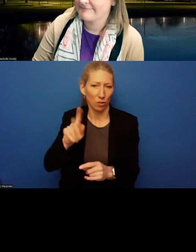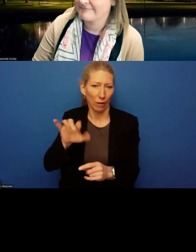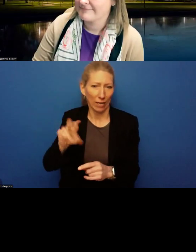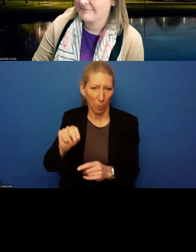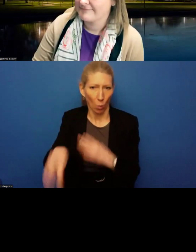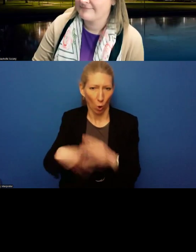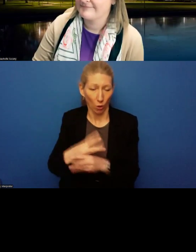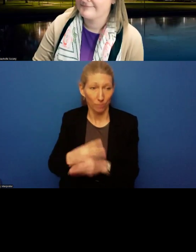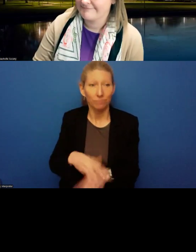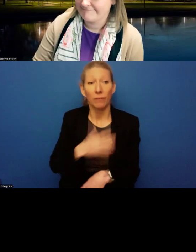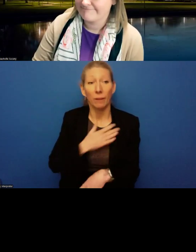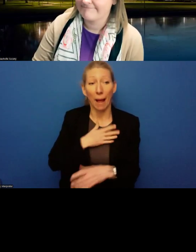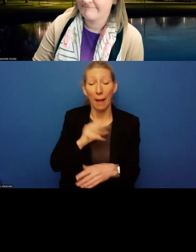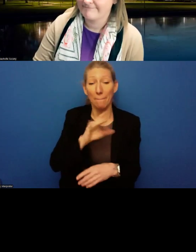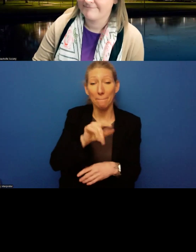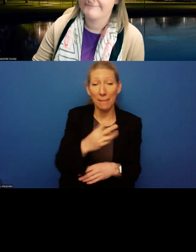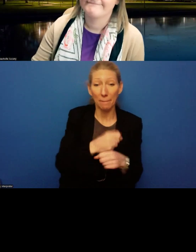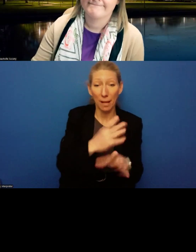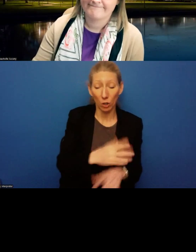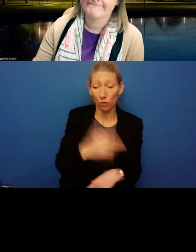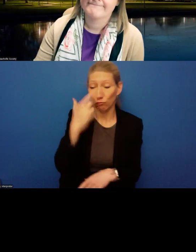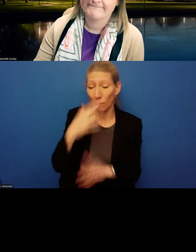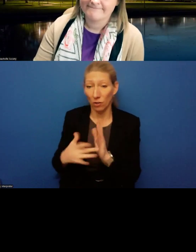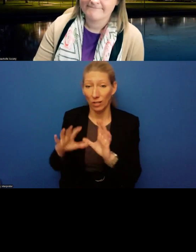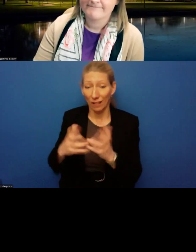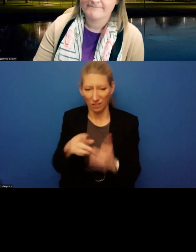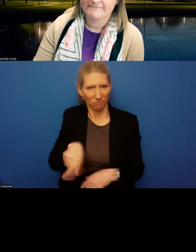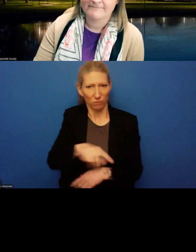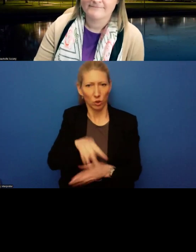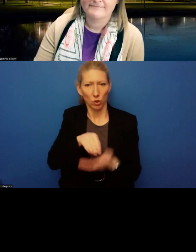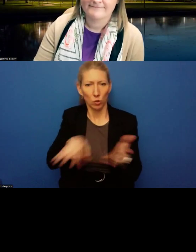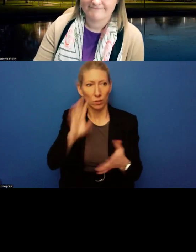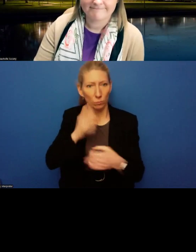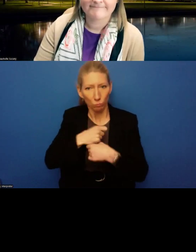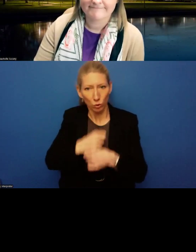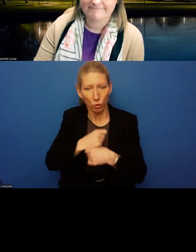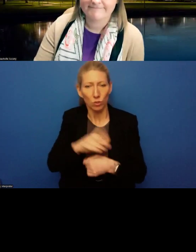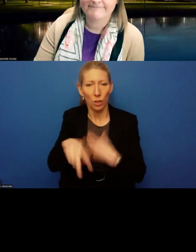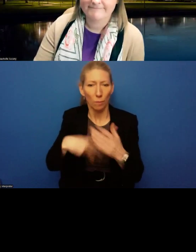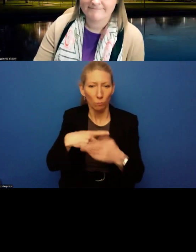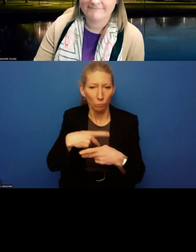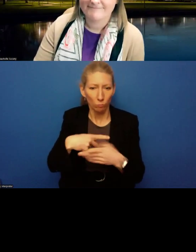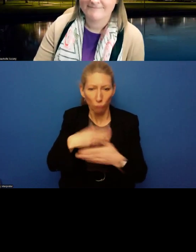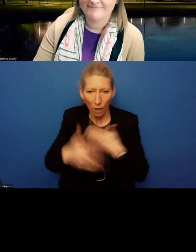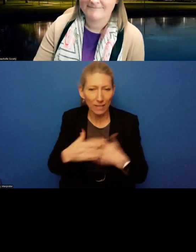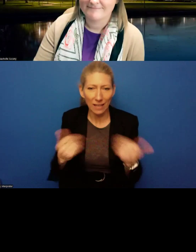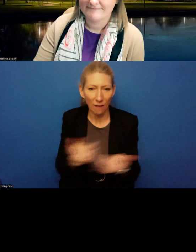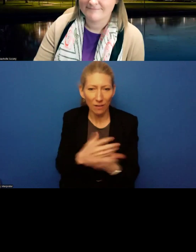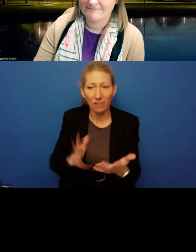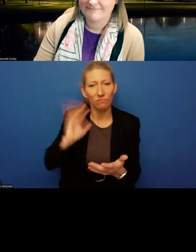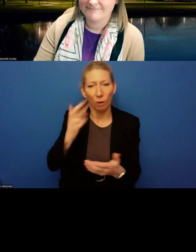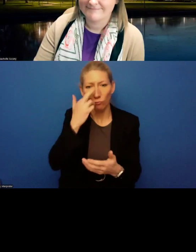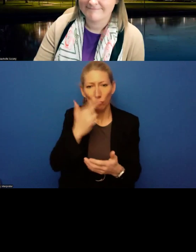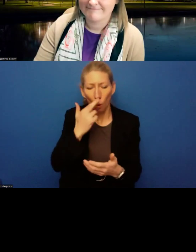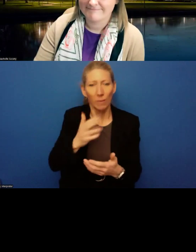Myth Makers and Roman technology classes reproduce the products and processes and stories of ancient daily life